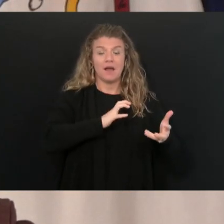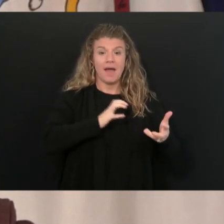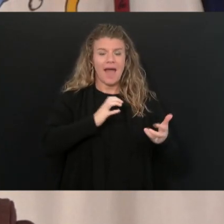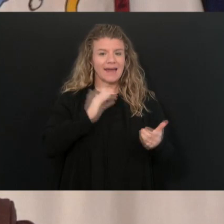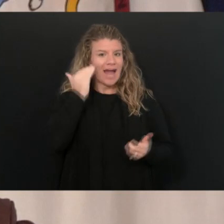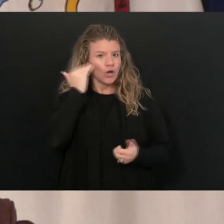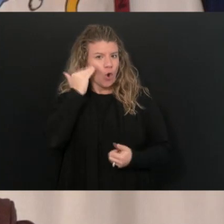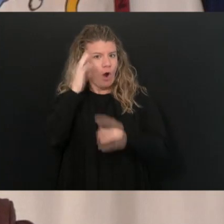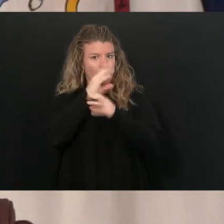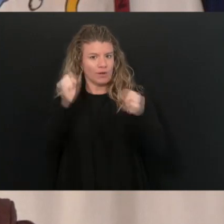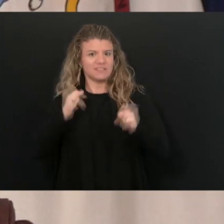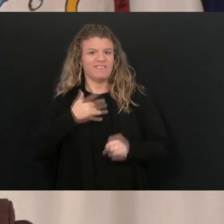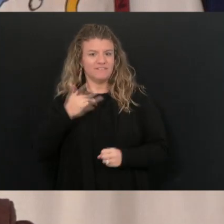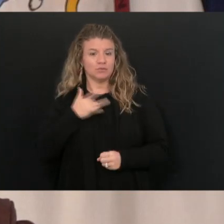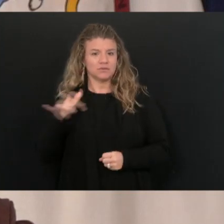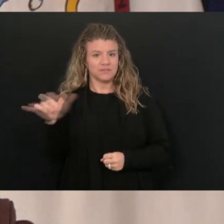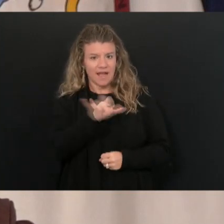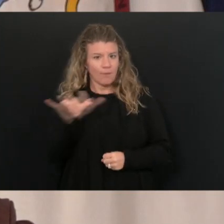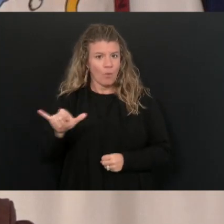expressed those concerns.